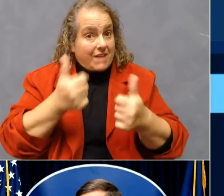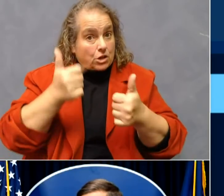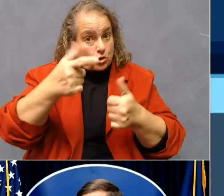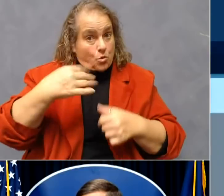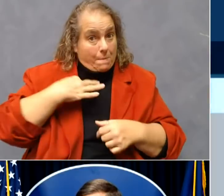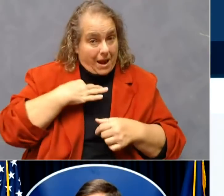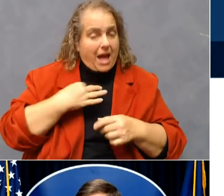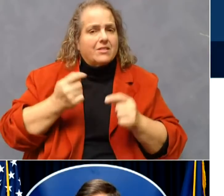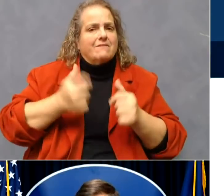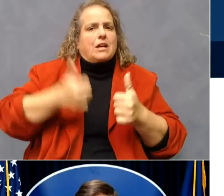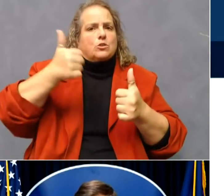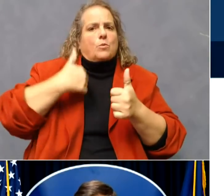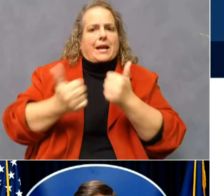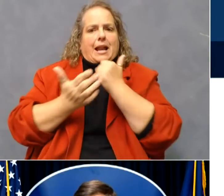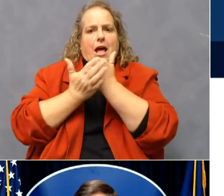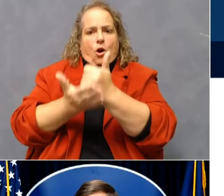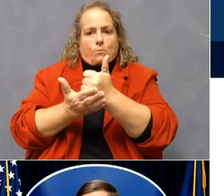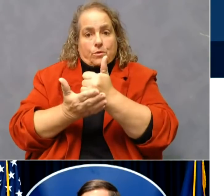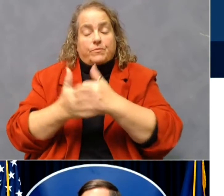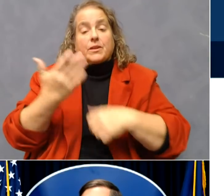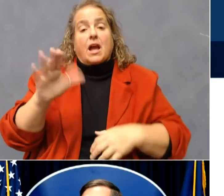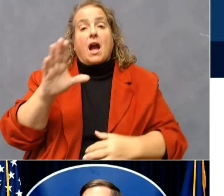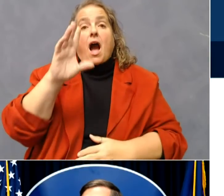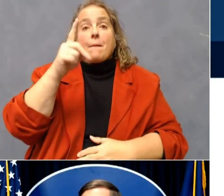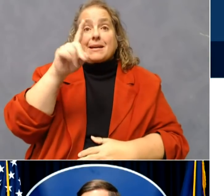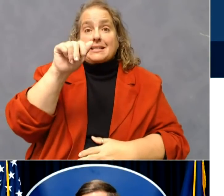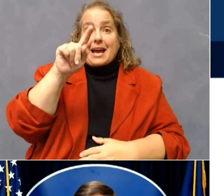travel advisory. Jim, if you put that up.